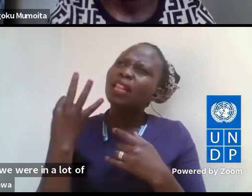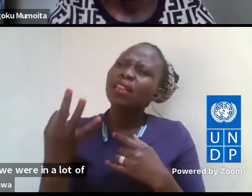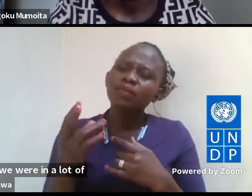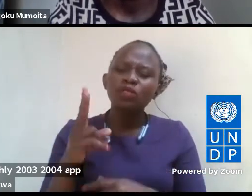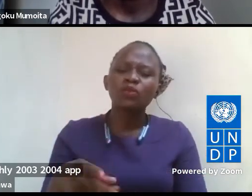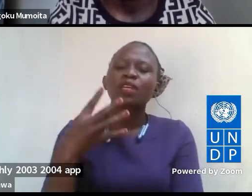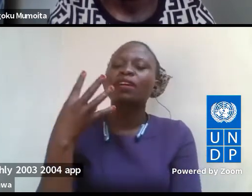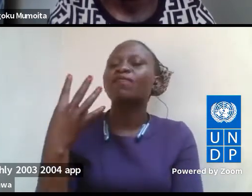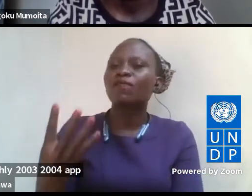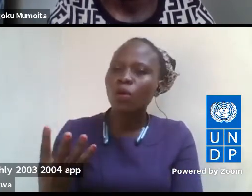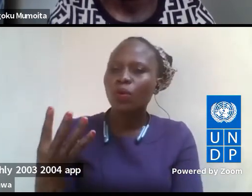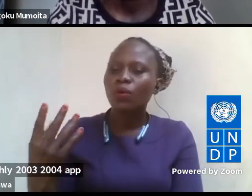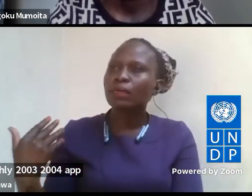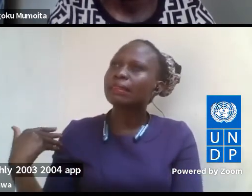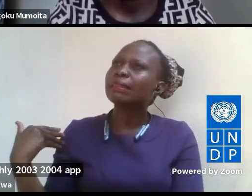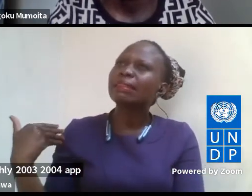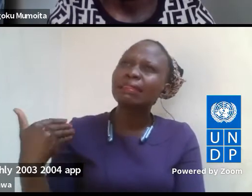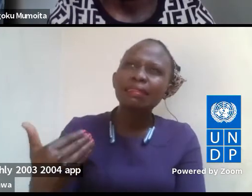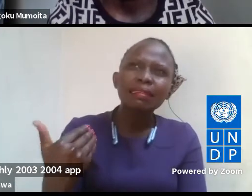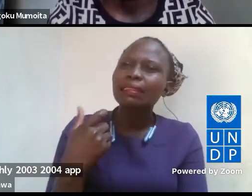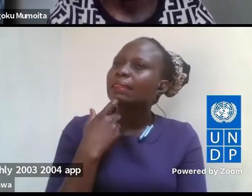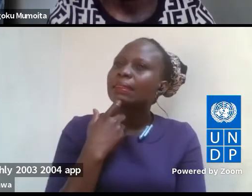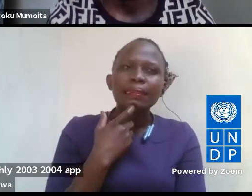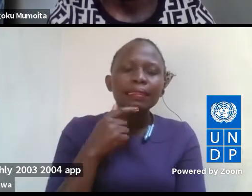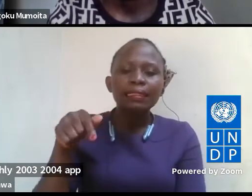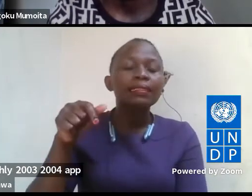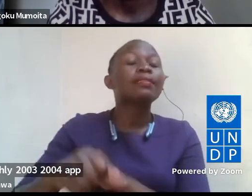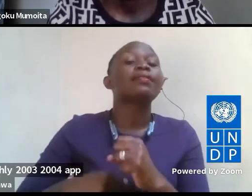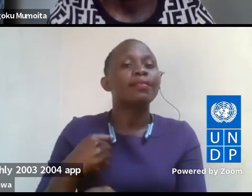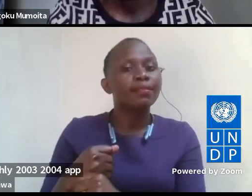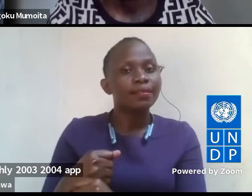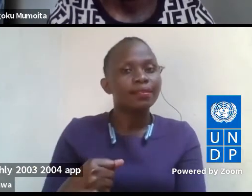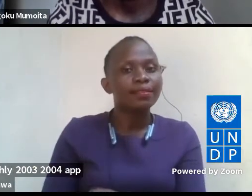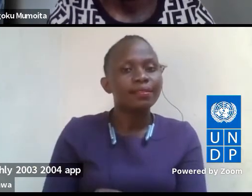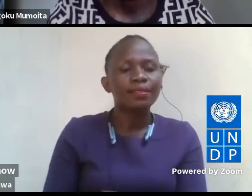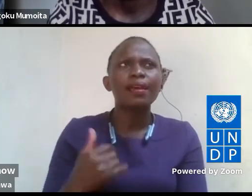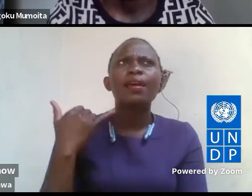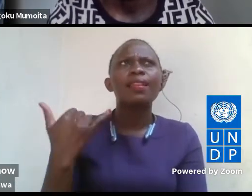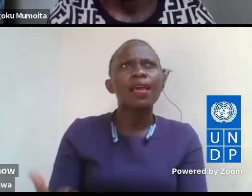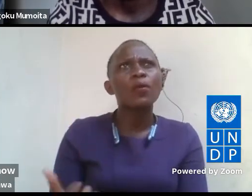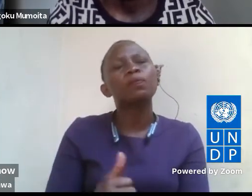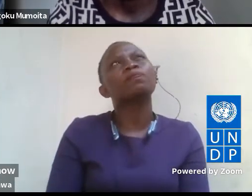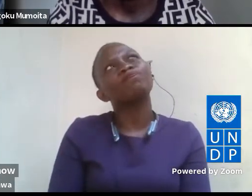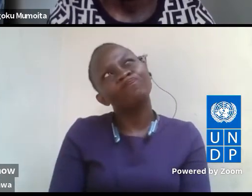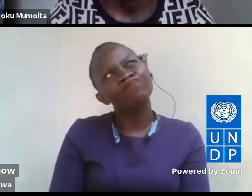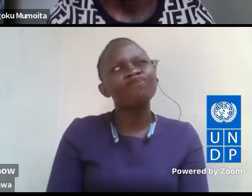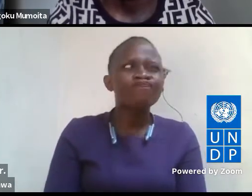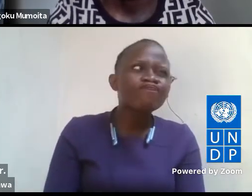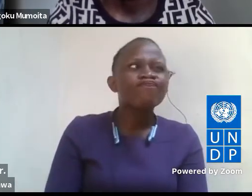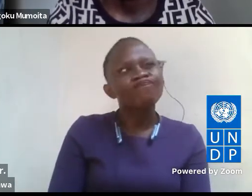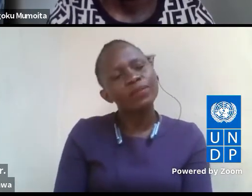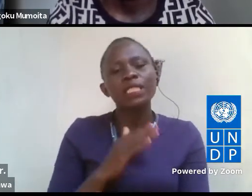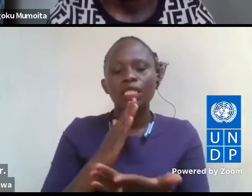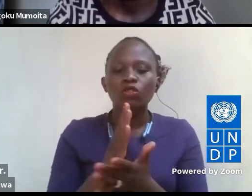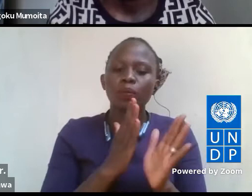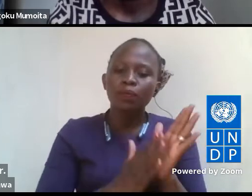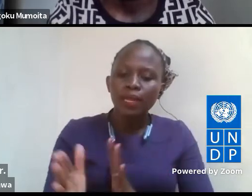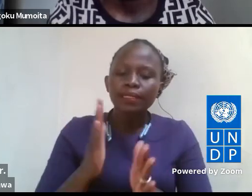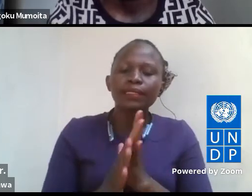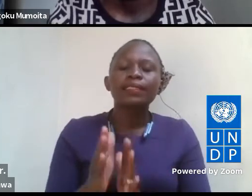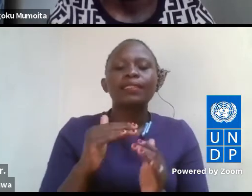up to pretty much this year. Now, what that meant is that, of course, during the planning phase, you're going through host